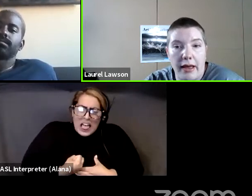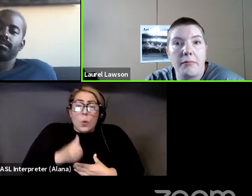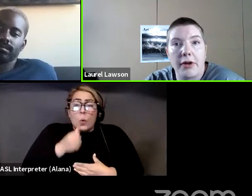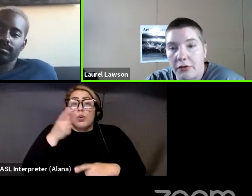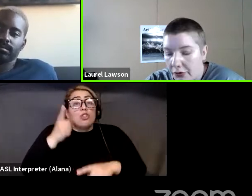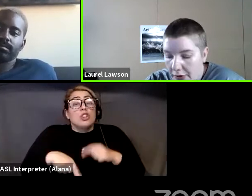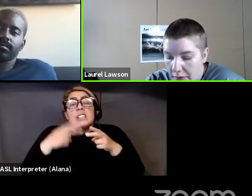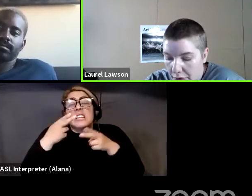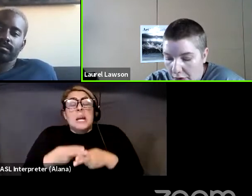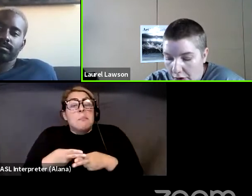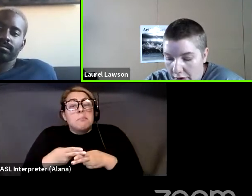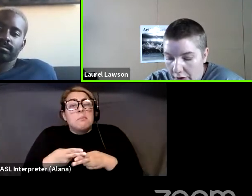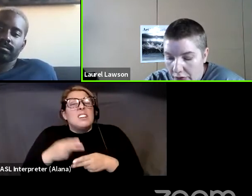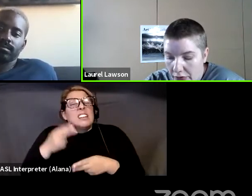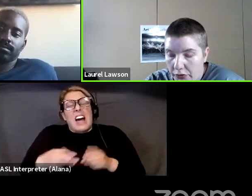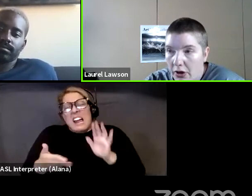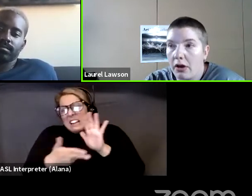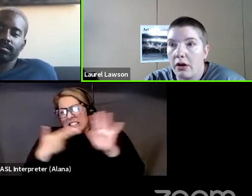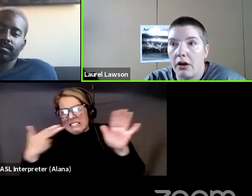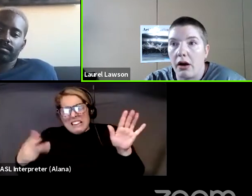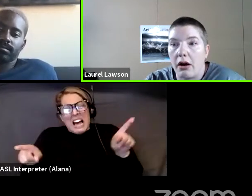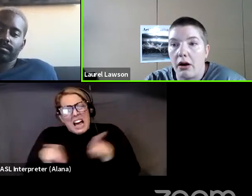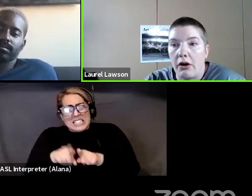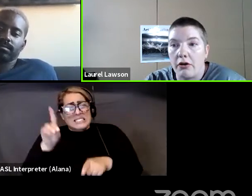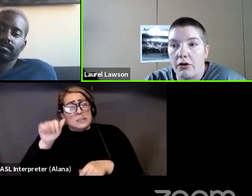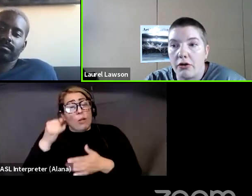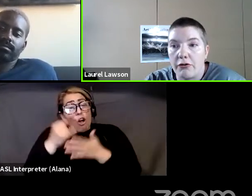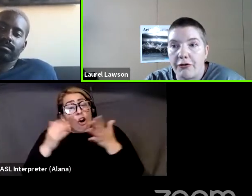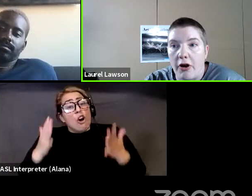be named as disabled artists,